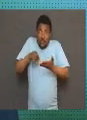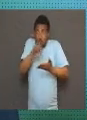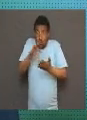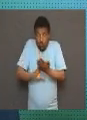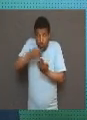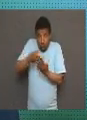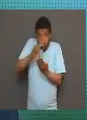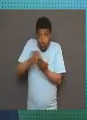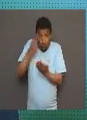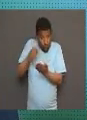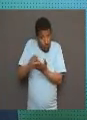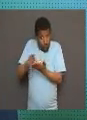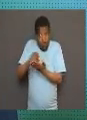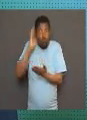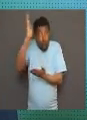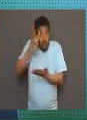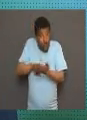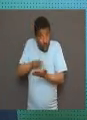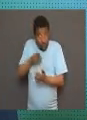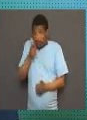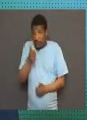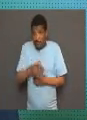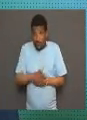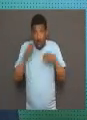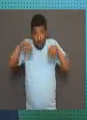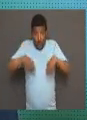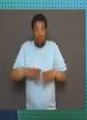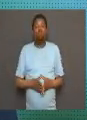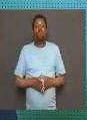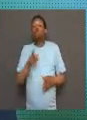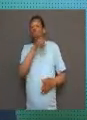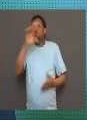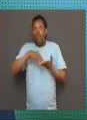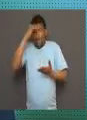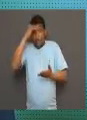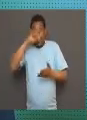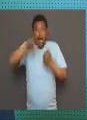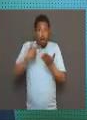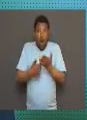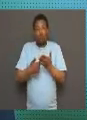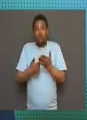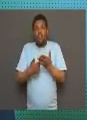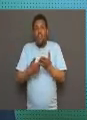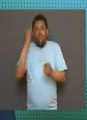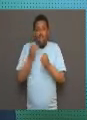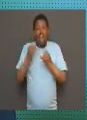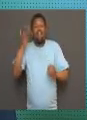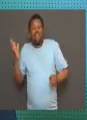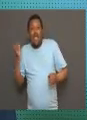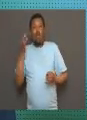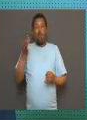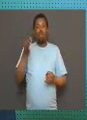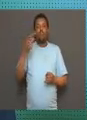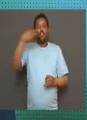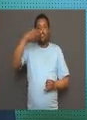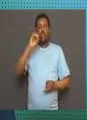information written in your notebook for future reference. Today, you learned about